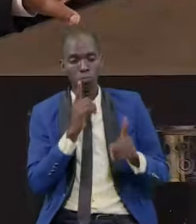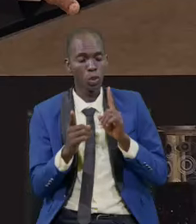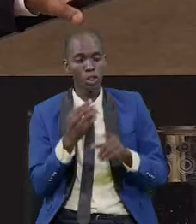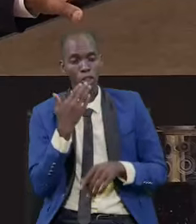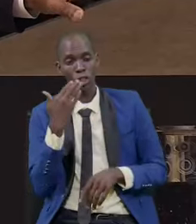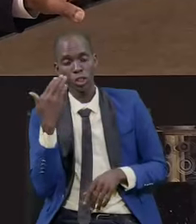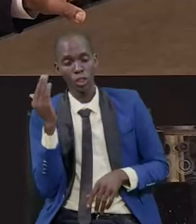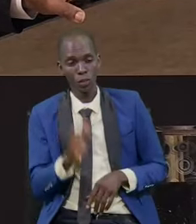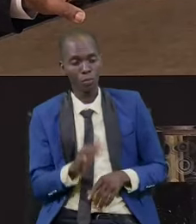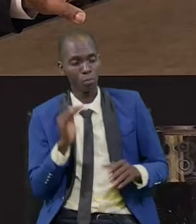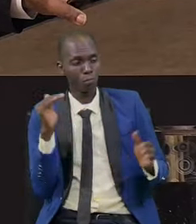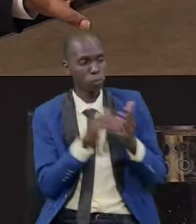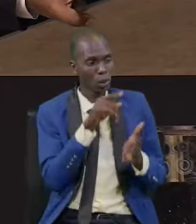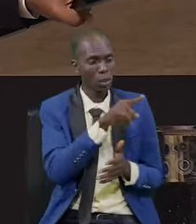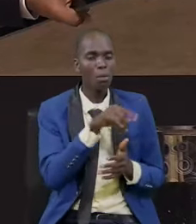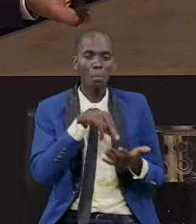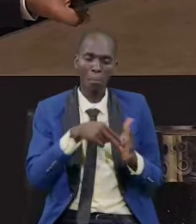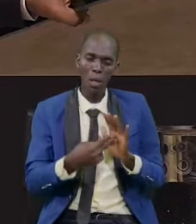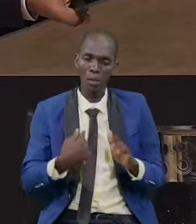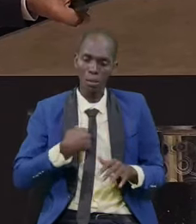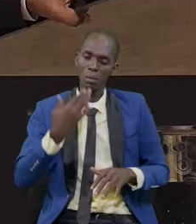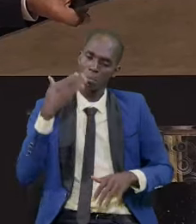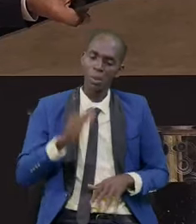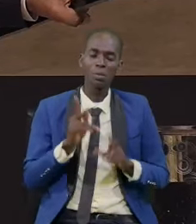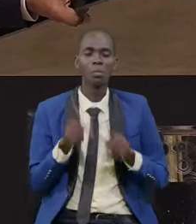I am evil too. Is she